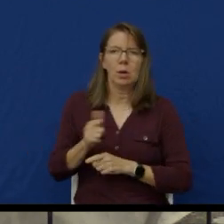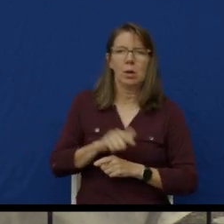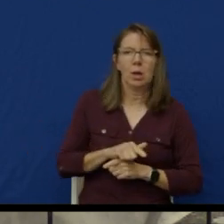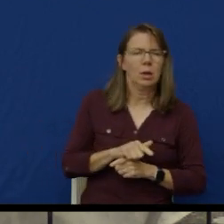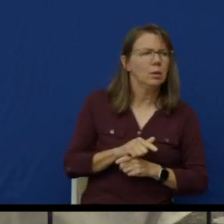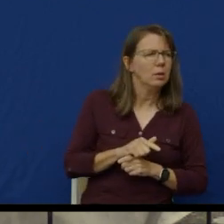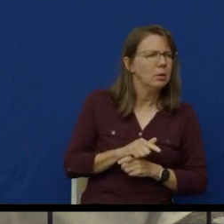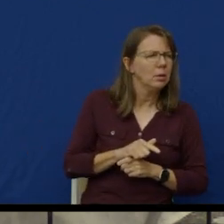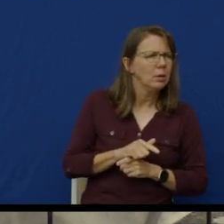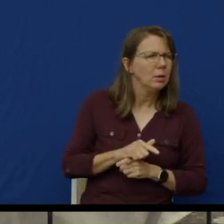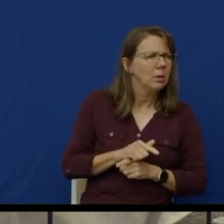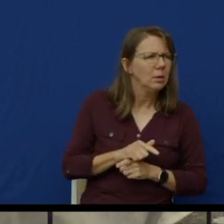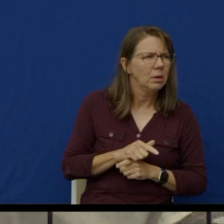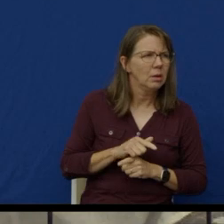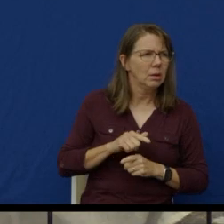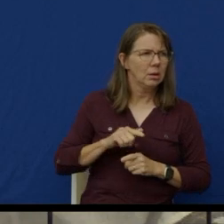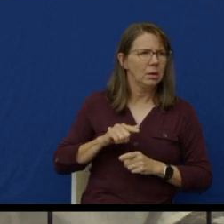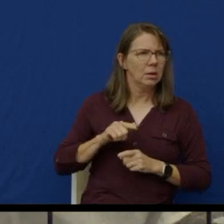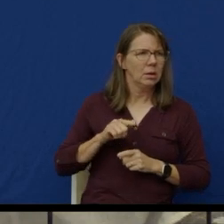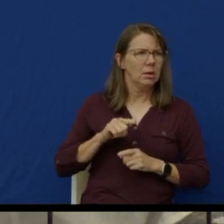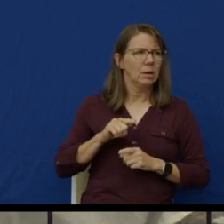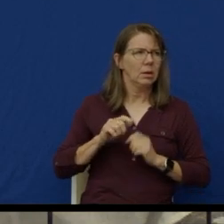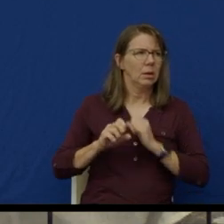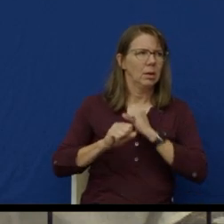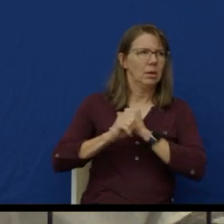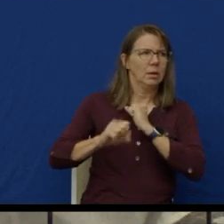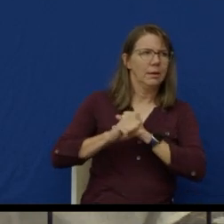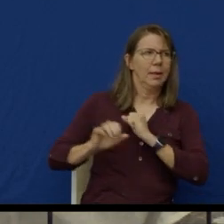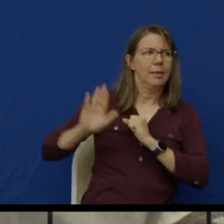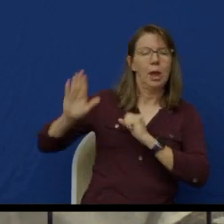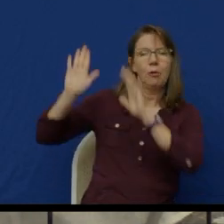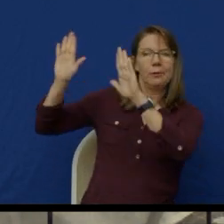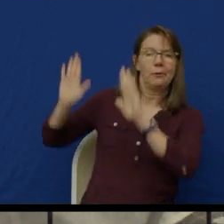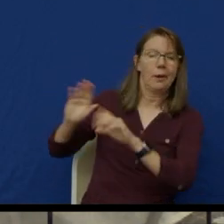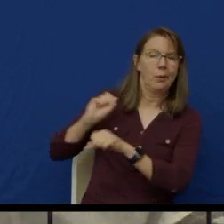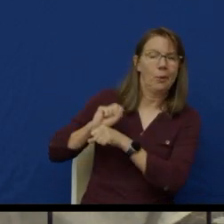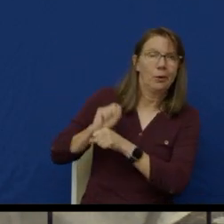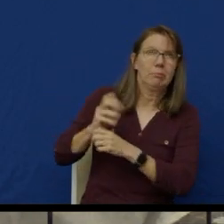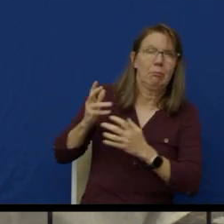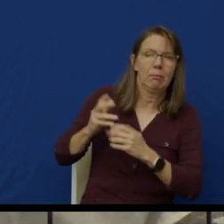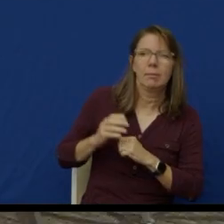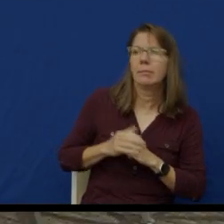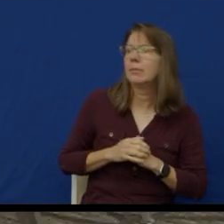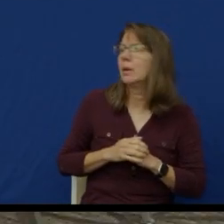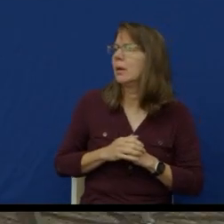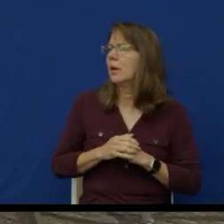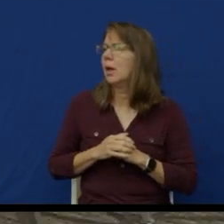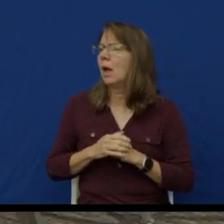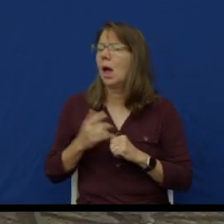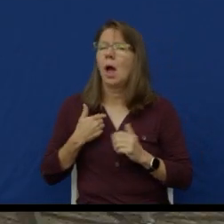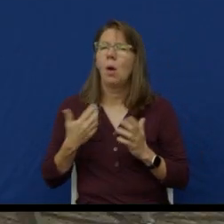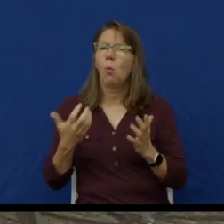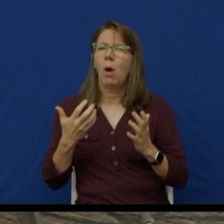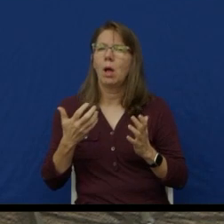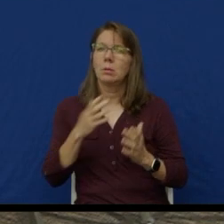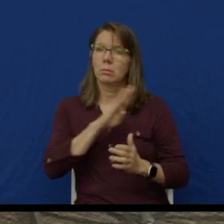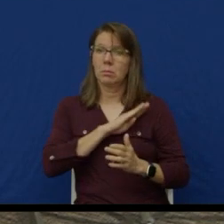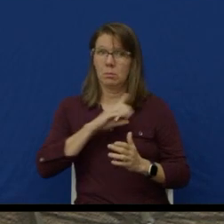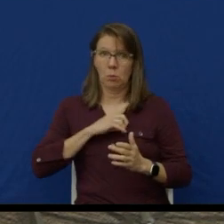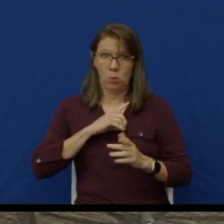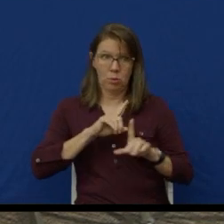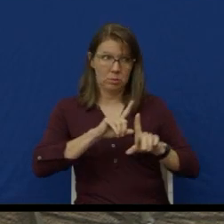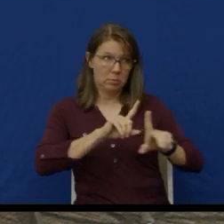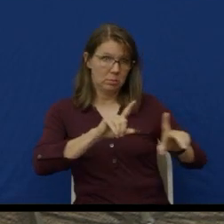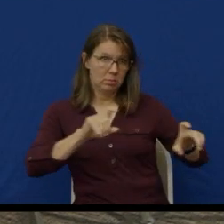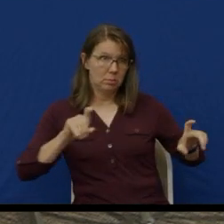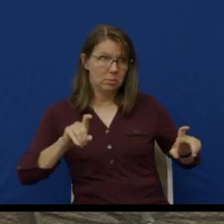Yeah. And they do great work. Well, I would ask the board to entertain a motion to